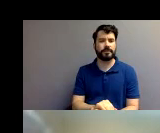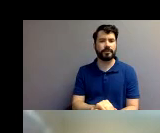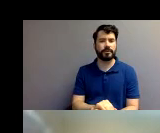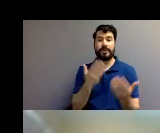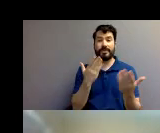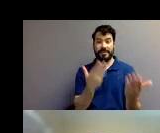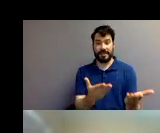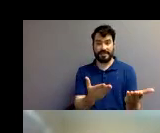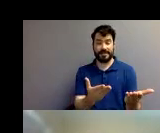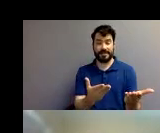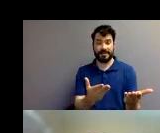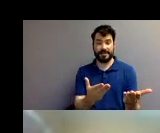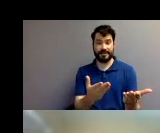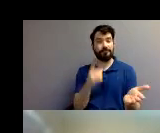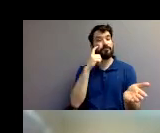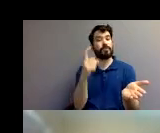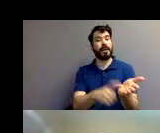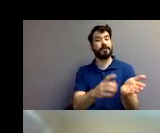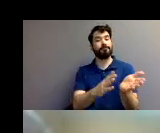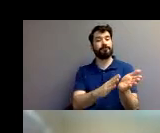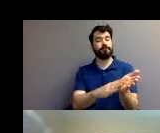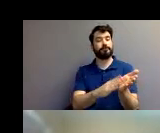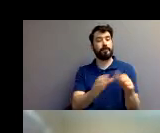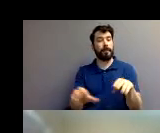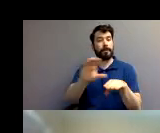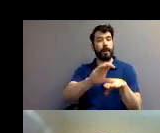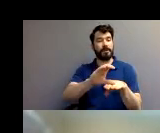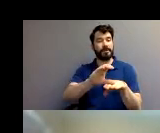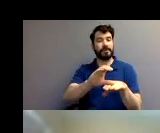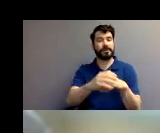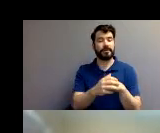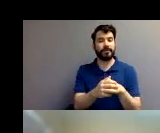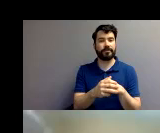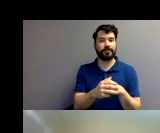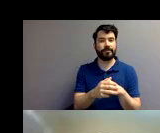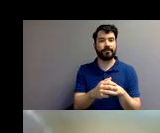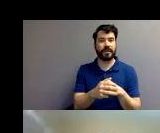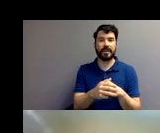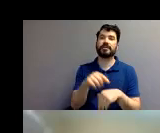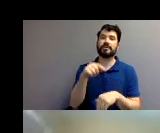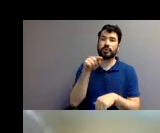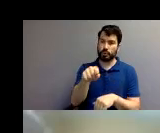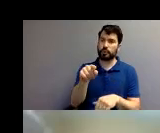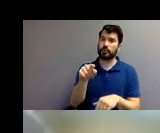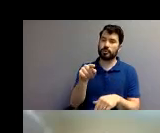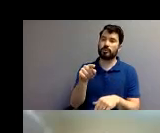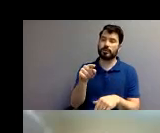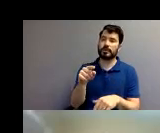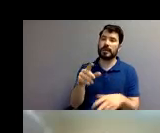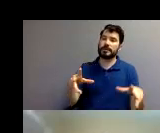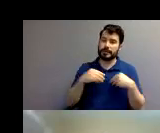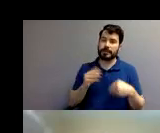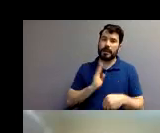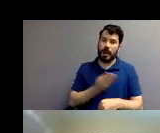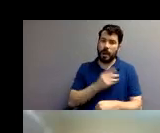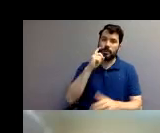recognition bonus, we hope that you realize that this is our recognition and appreciation for all